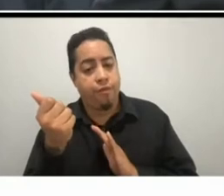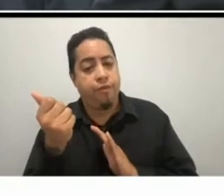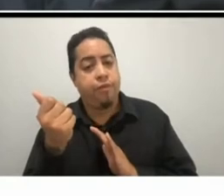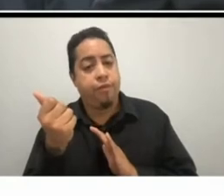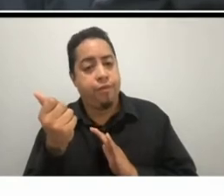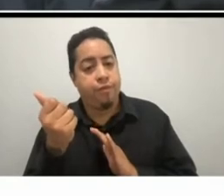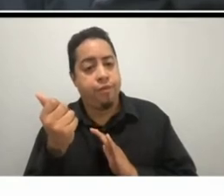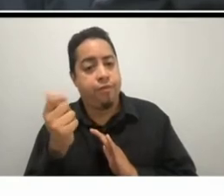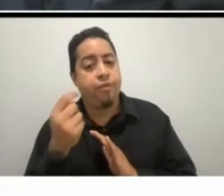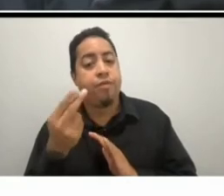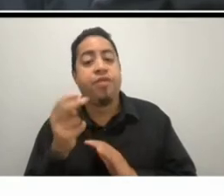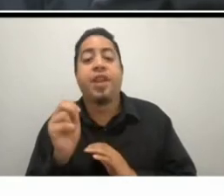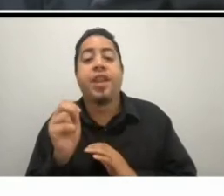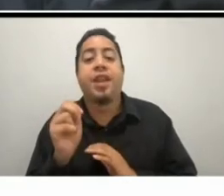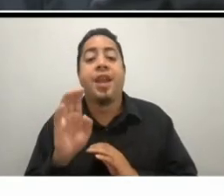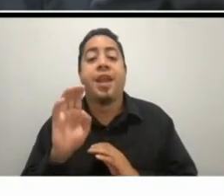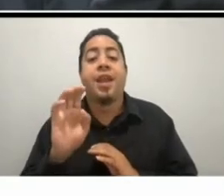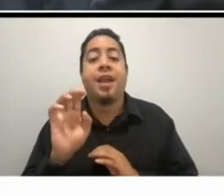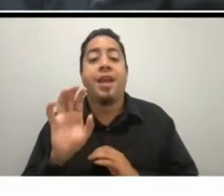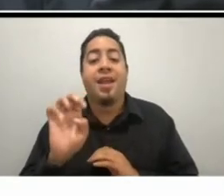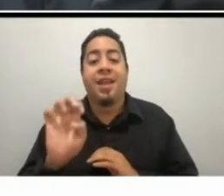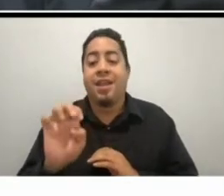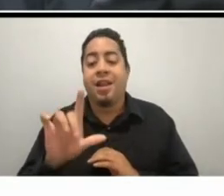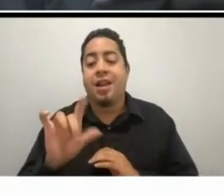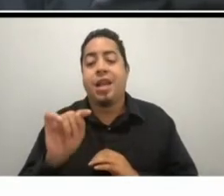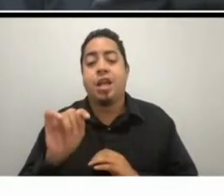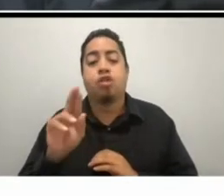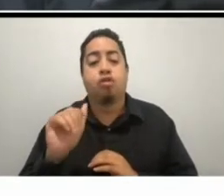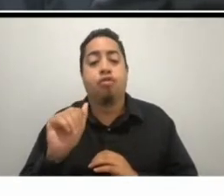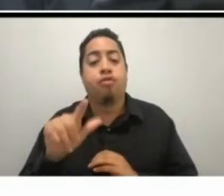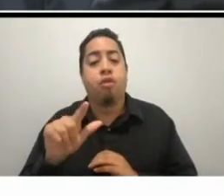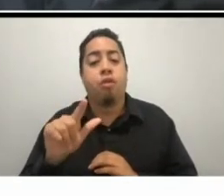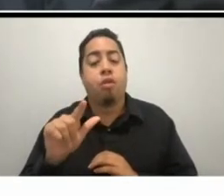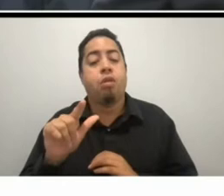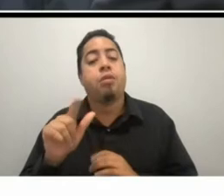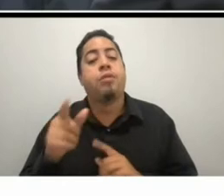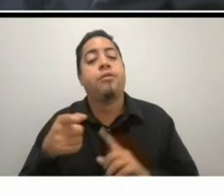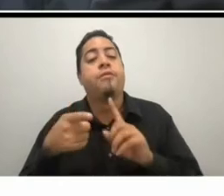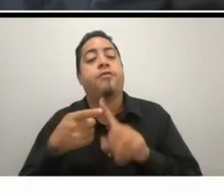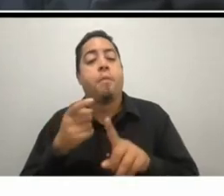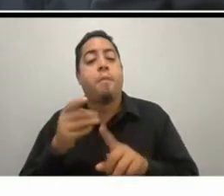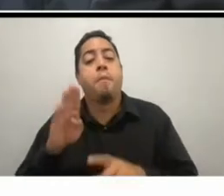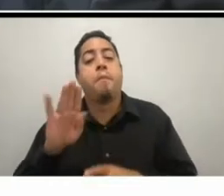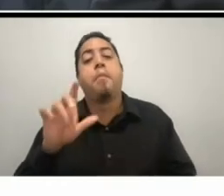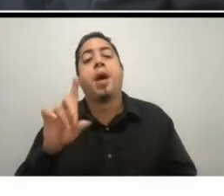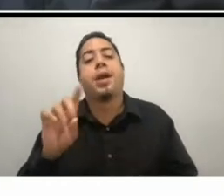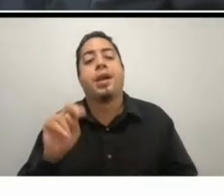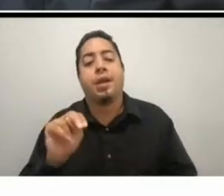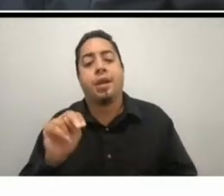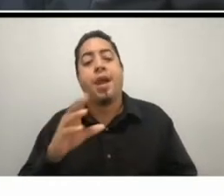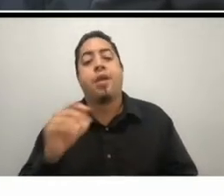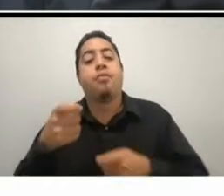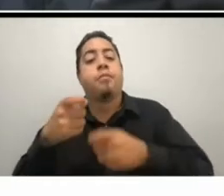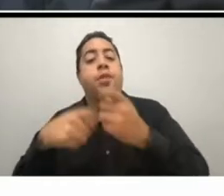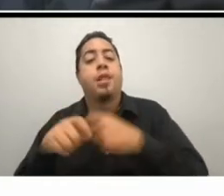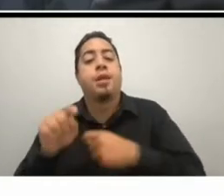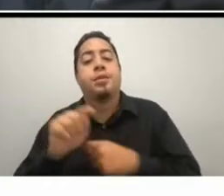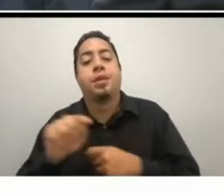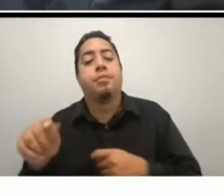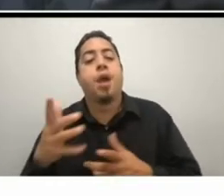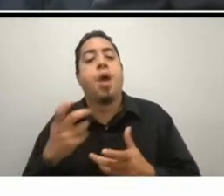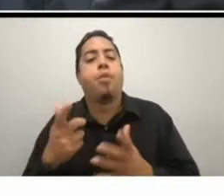the electors of President Biden and replace them. And we would like to have the